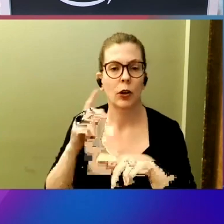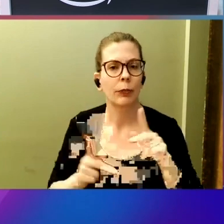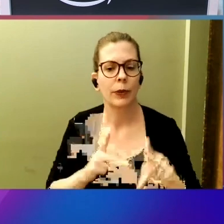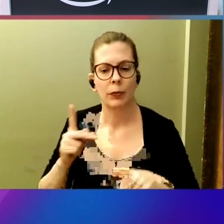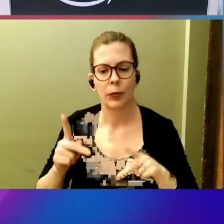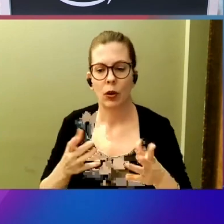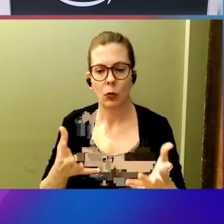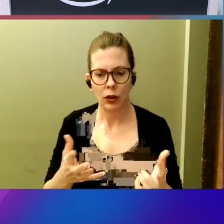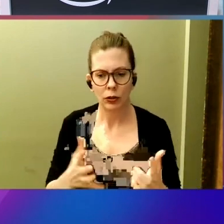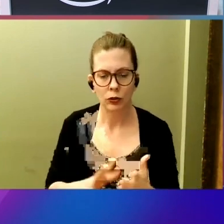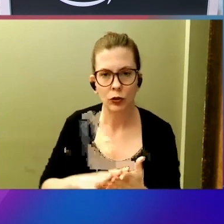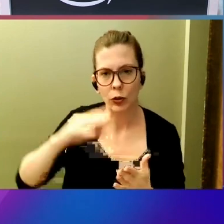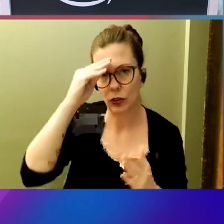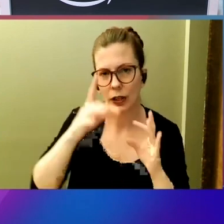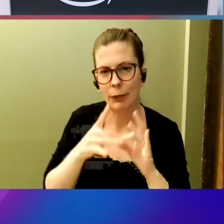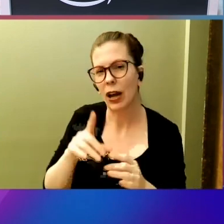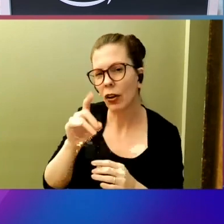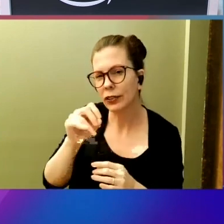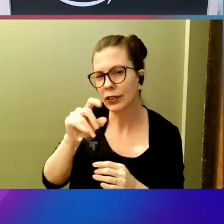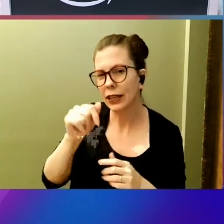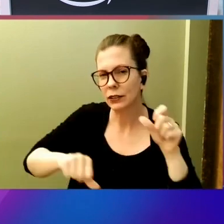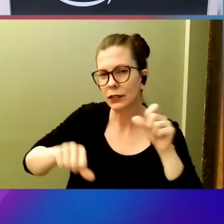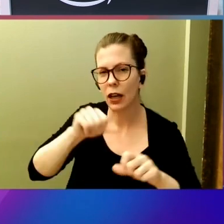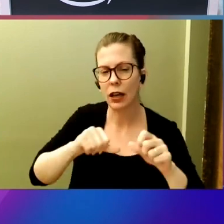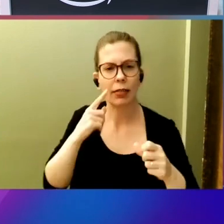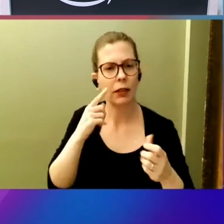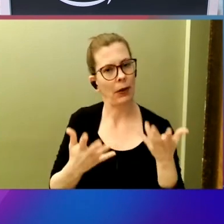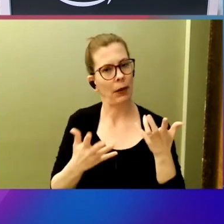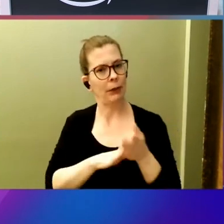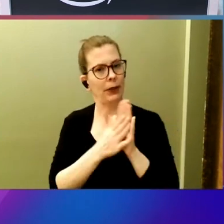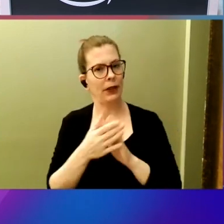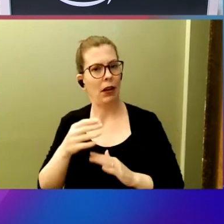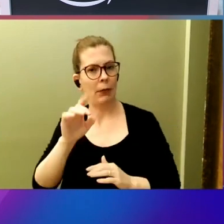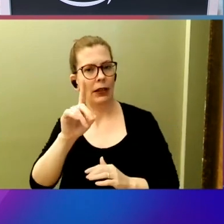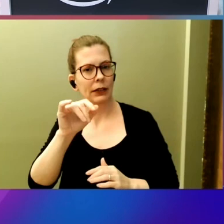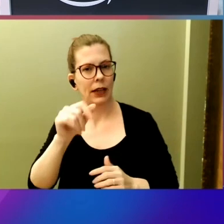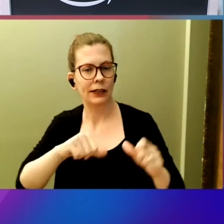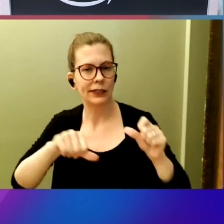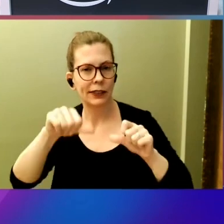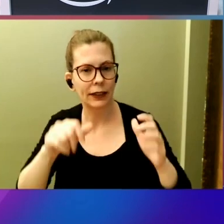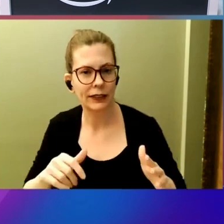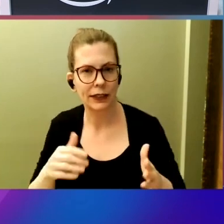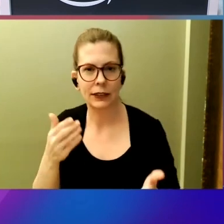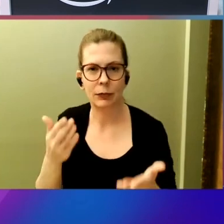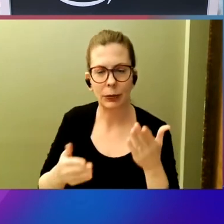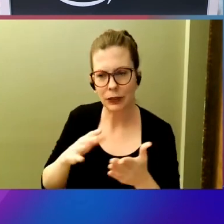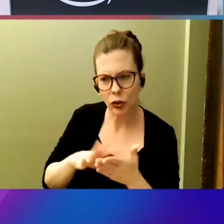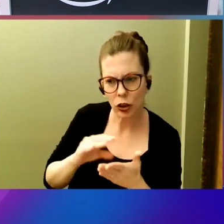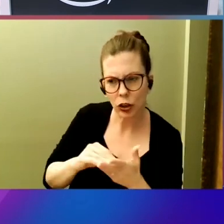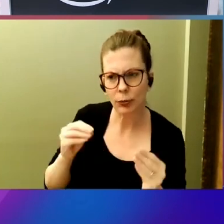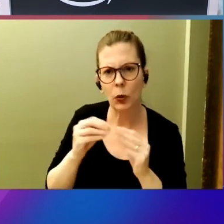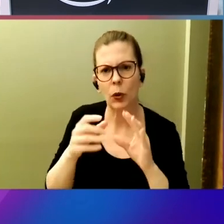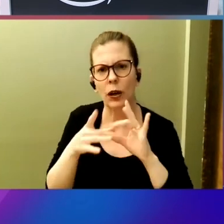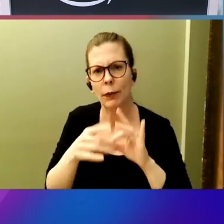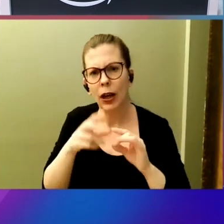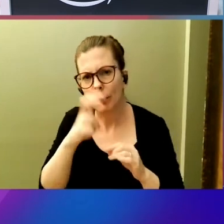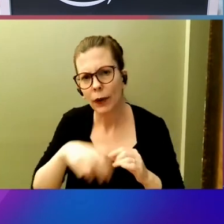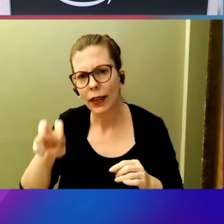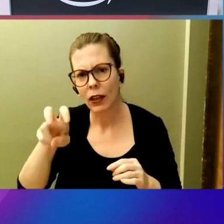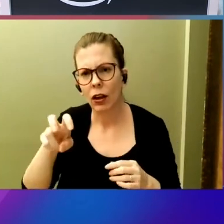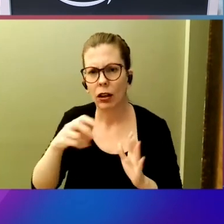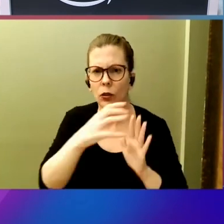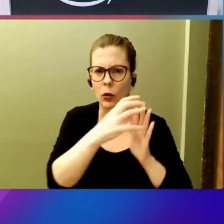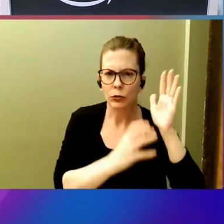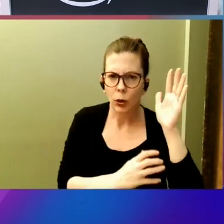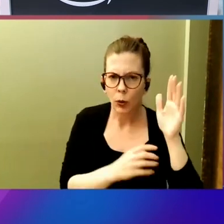data science, who are thinking about becoming a data scientist. Maybe they need to learn more about Python. They need to learn more about coding. And so